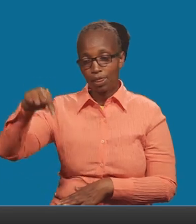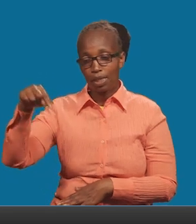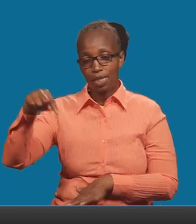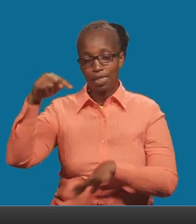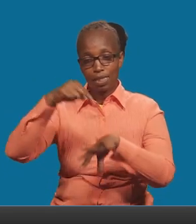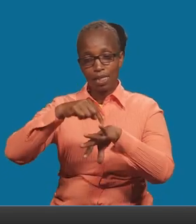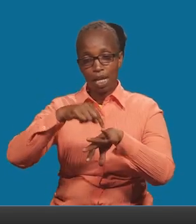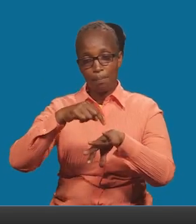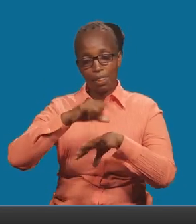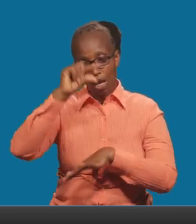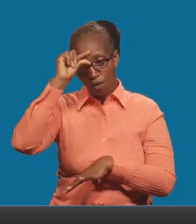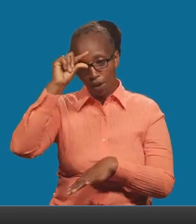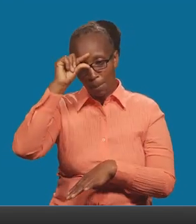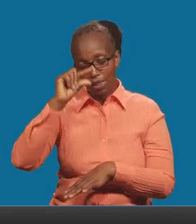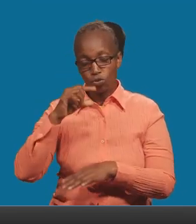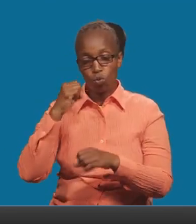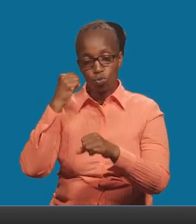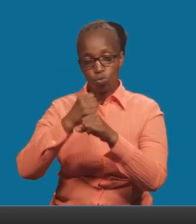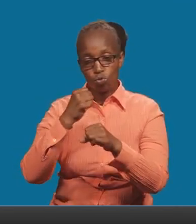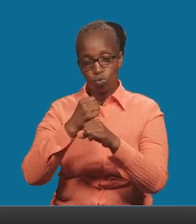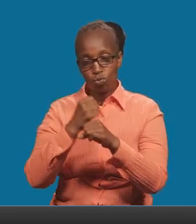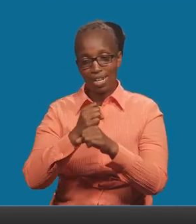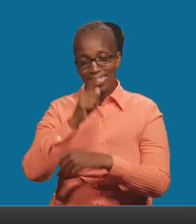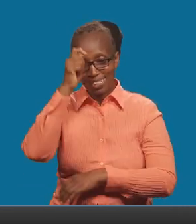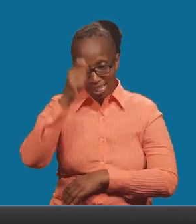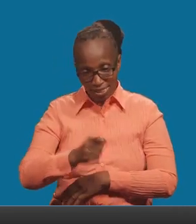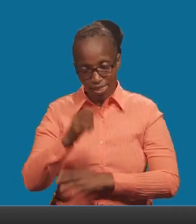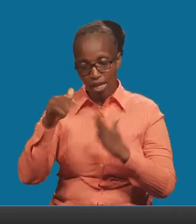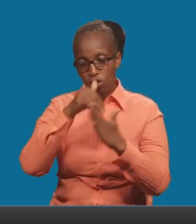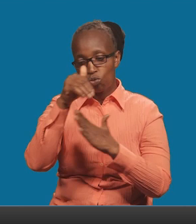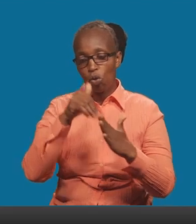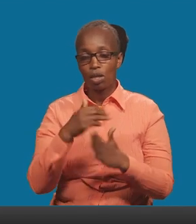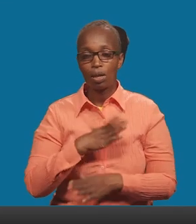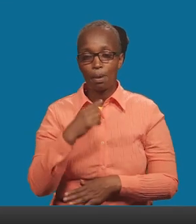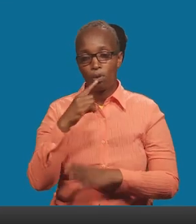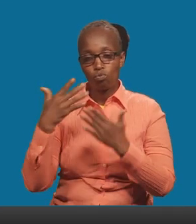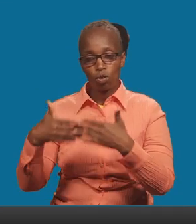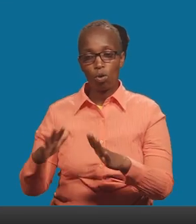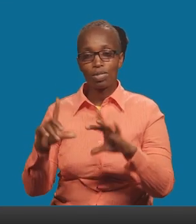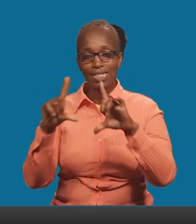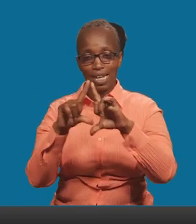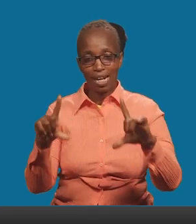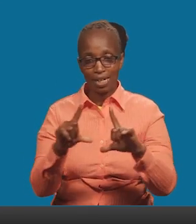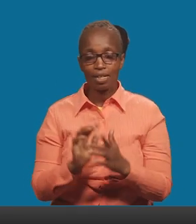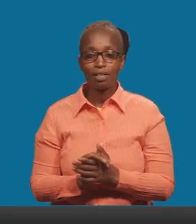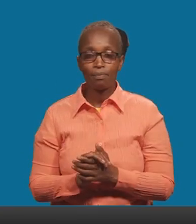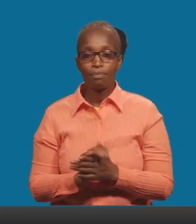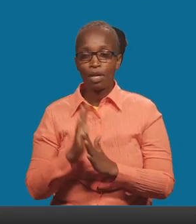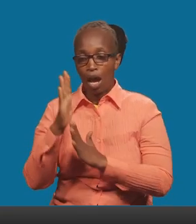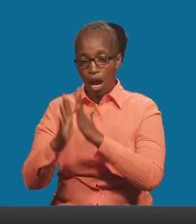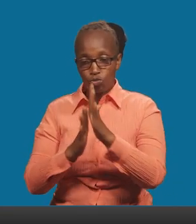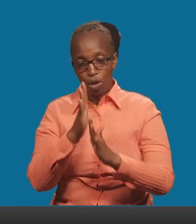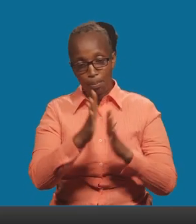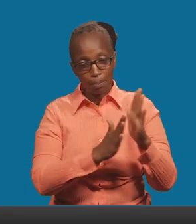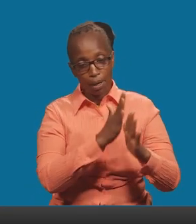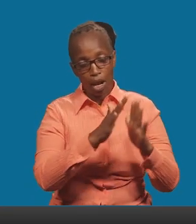iwatendee haki wote waliopoteza mali na ardhi chini ya mkoloni. As we prepare to bury her, we